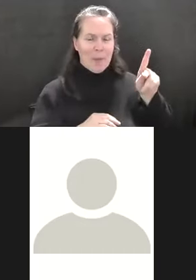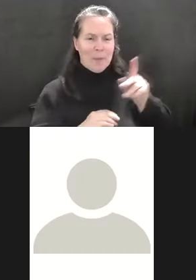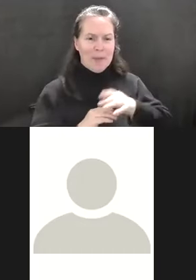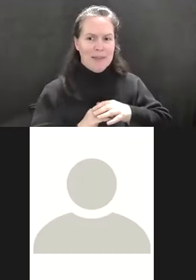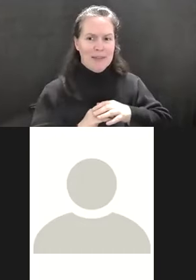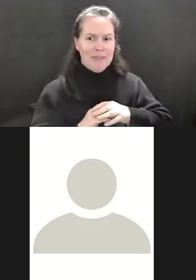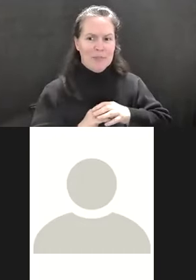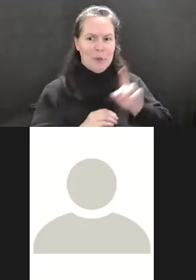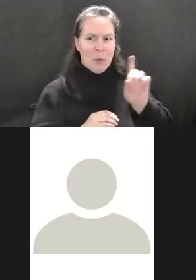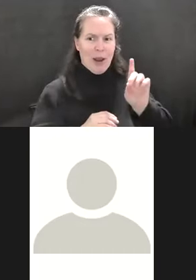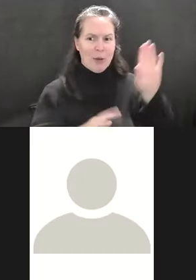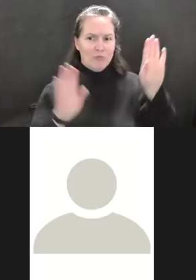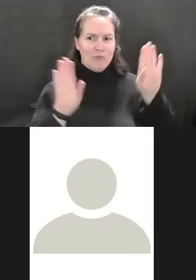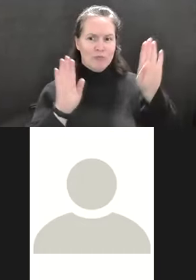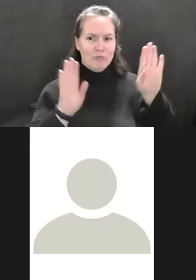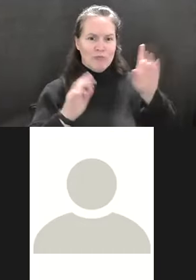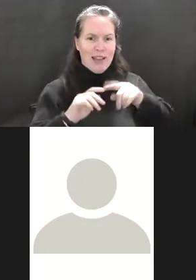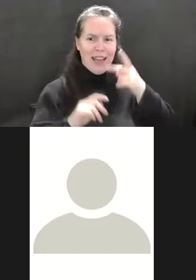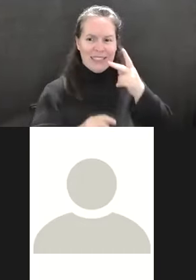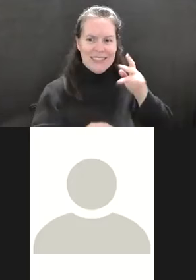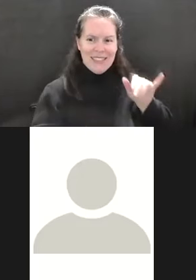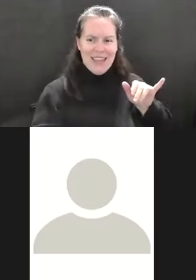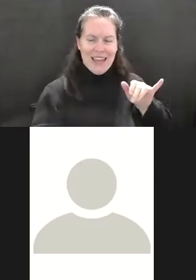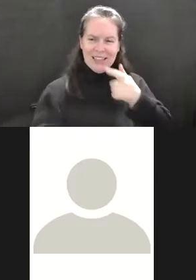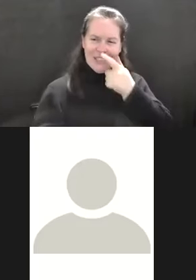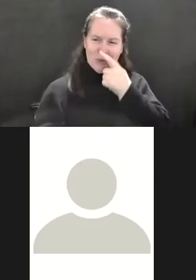Very, very interesting.